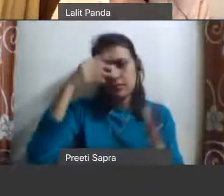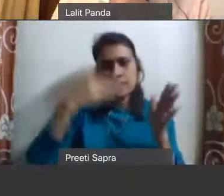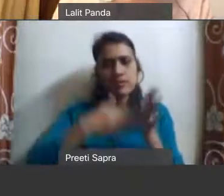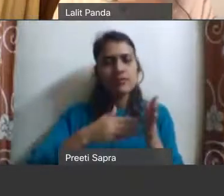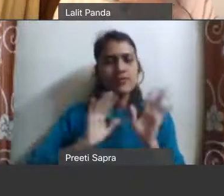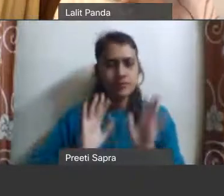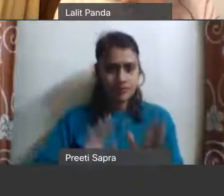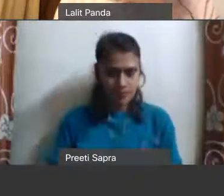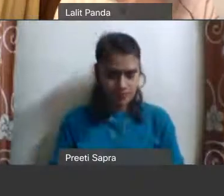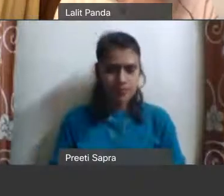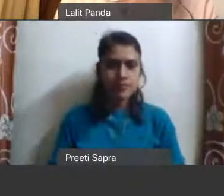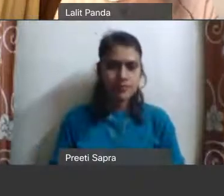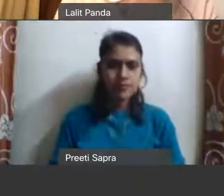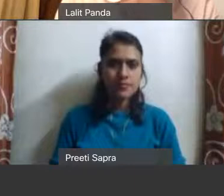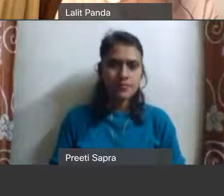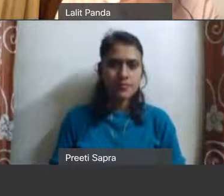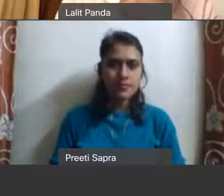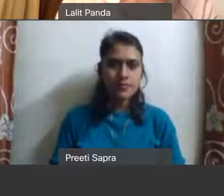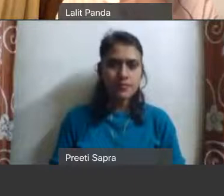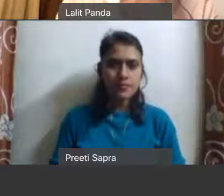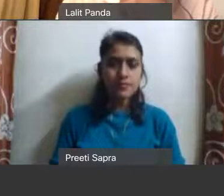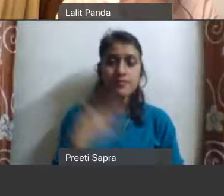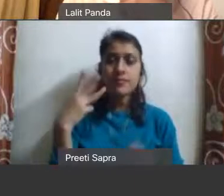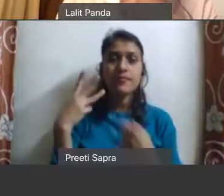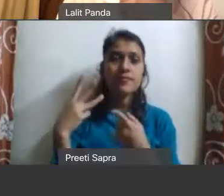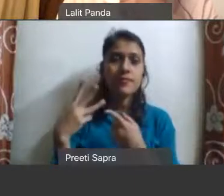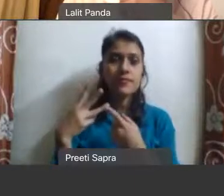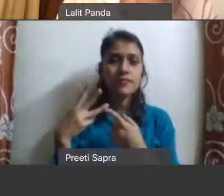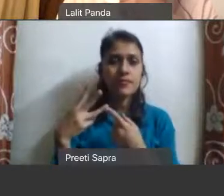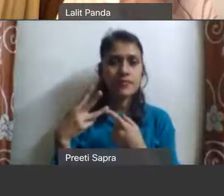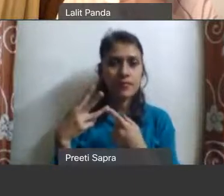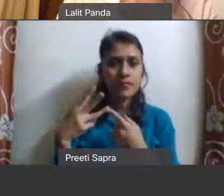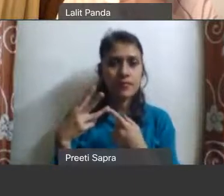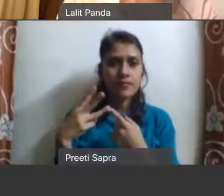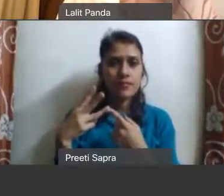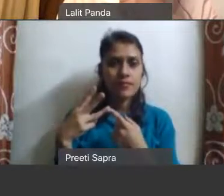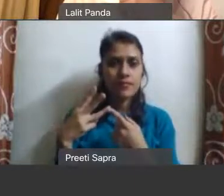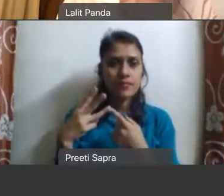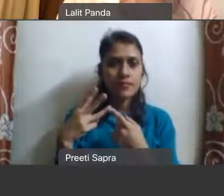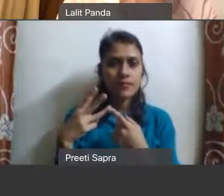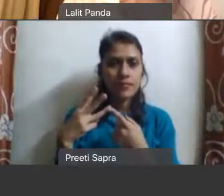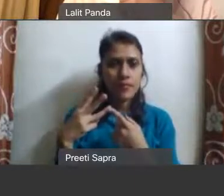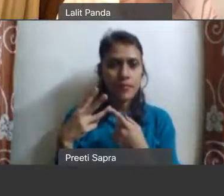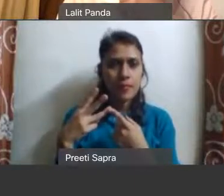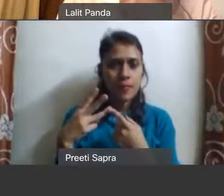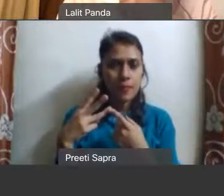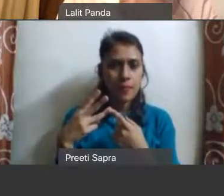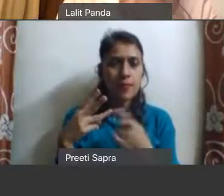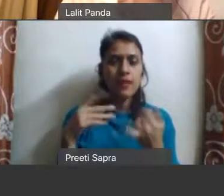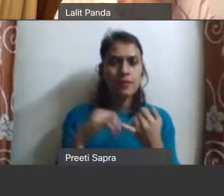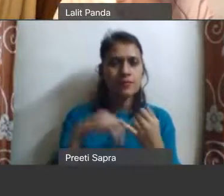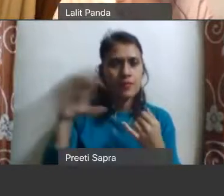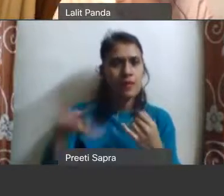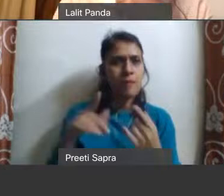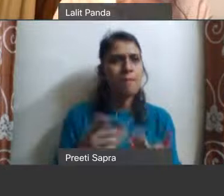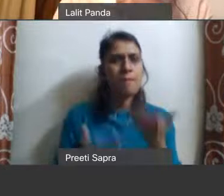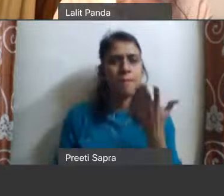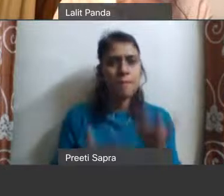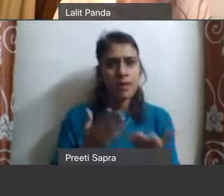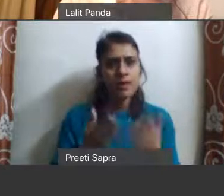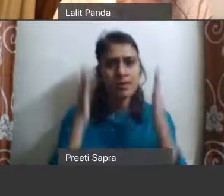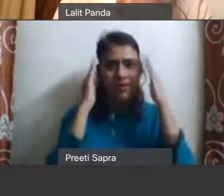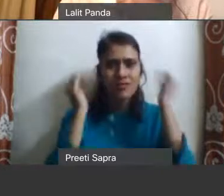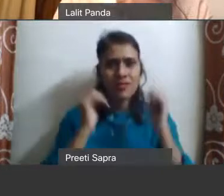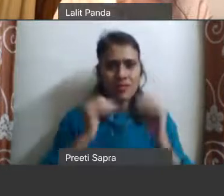third reason that the state that might come forth is